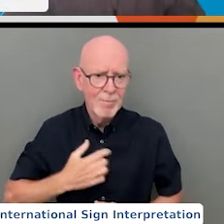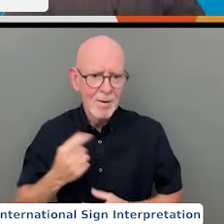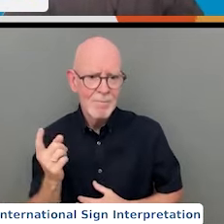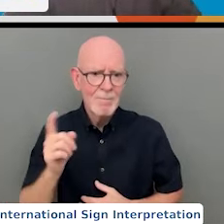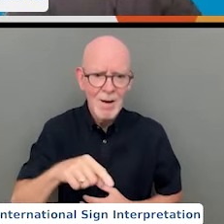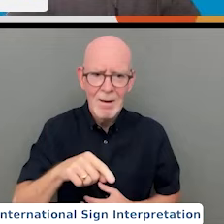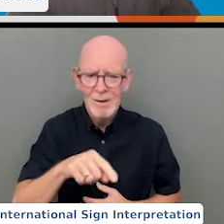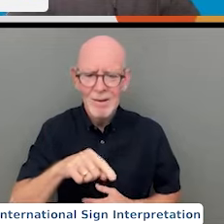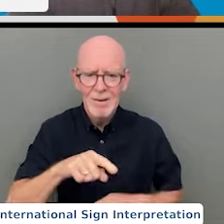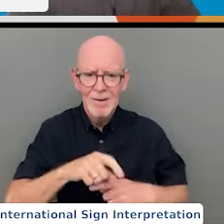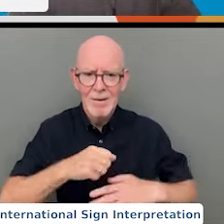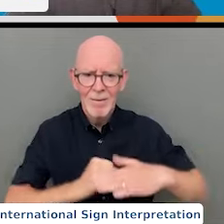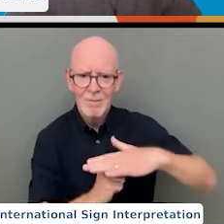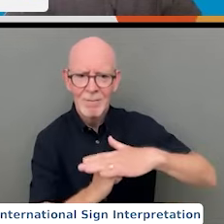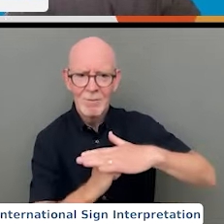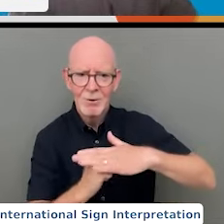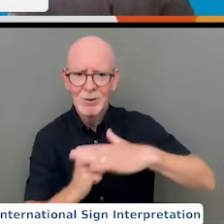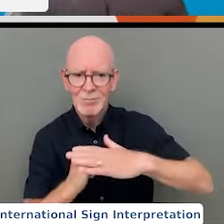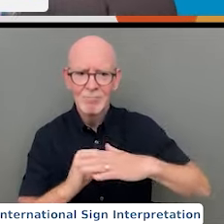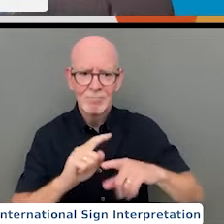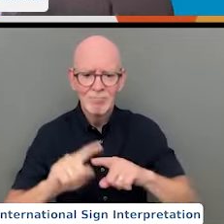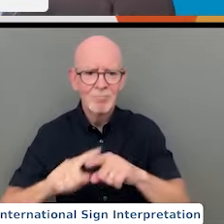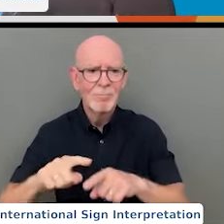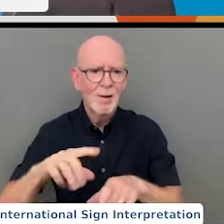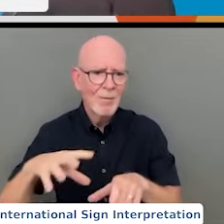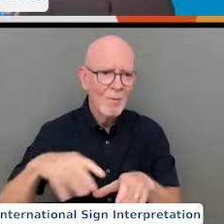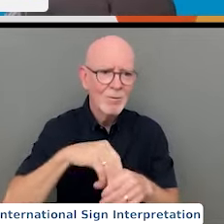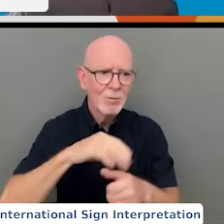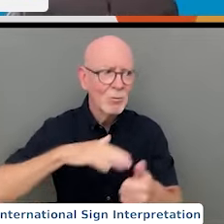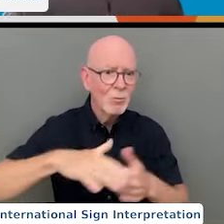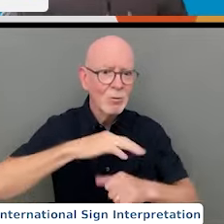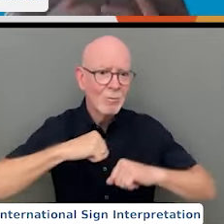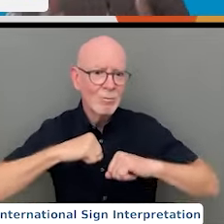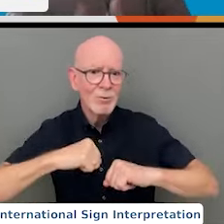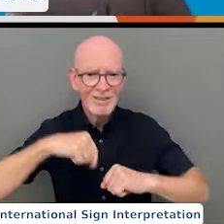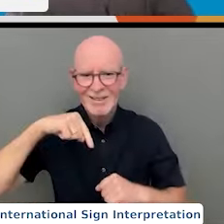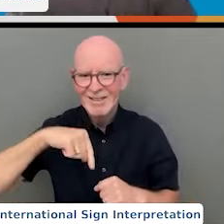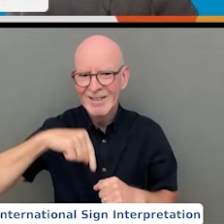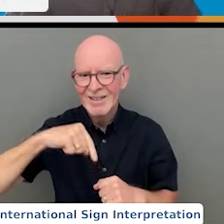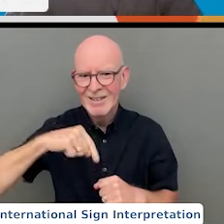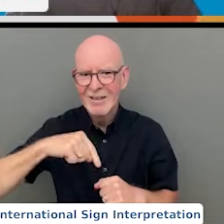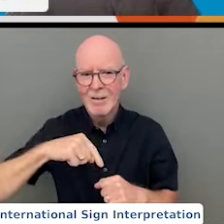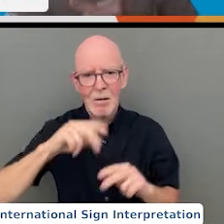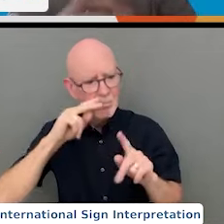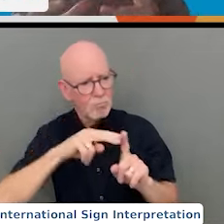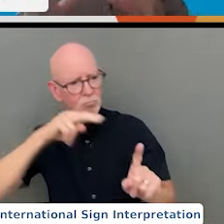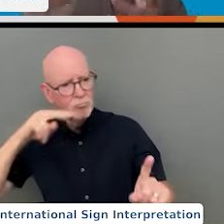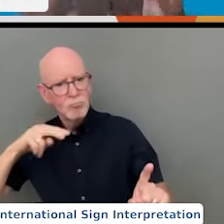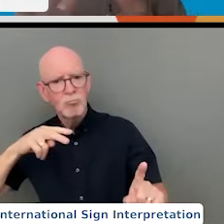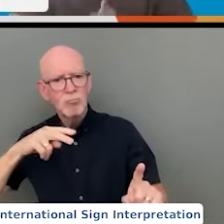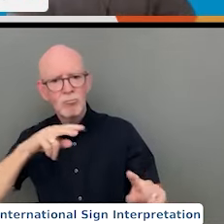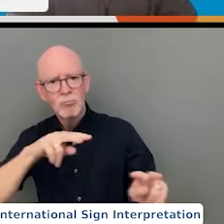with DFAT for such webinar. To start this discussion, we would like to come back to one of